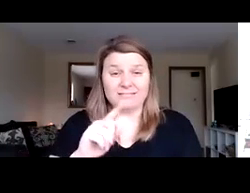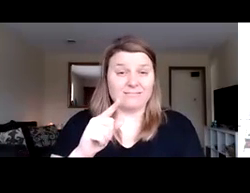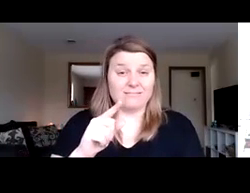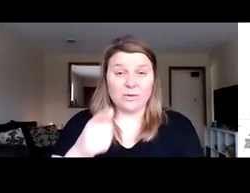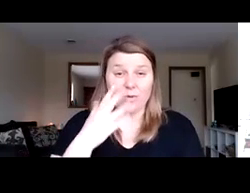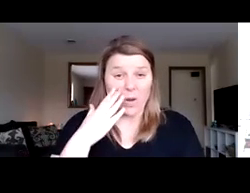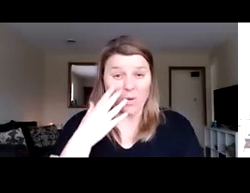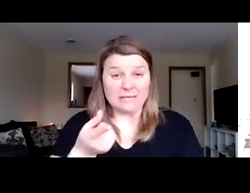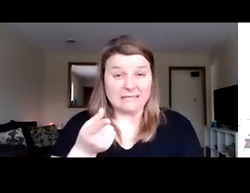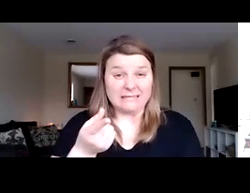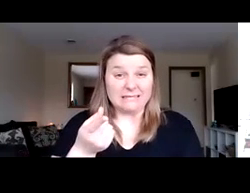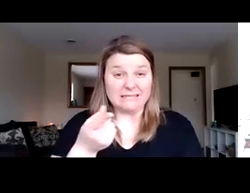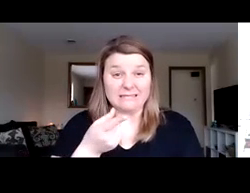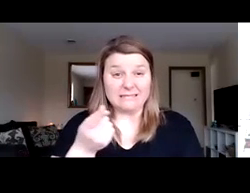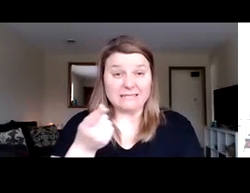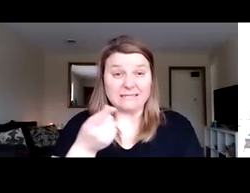know?